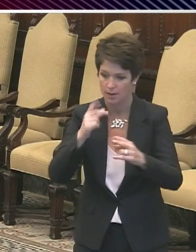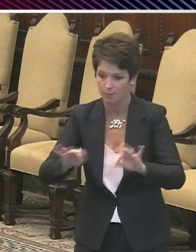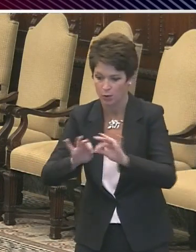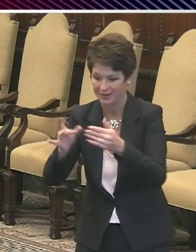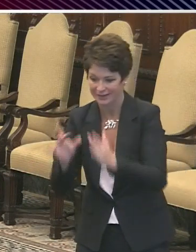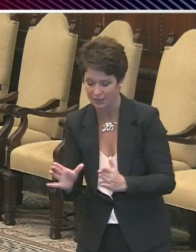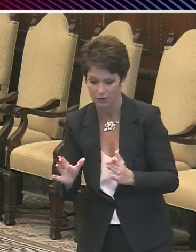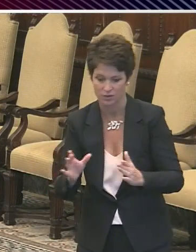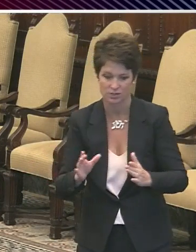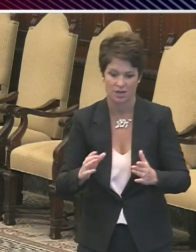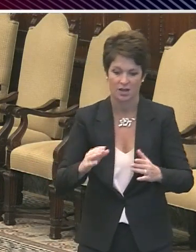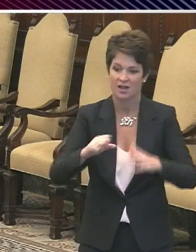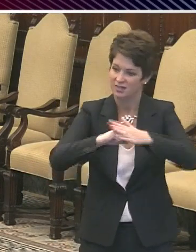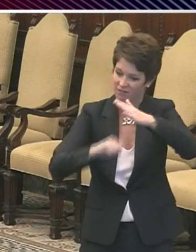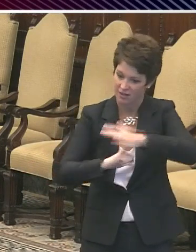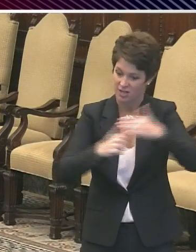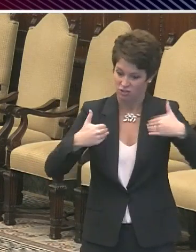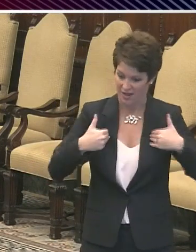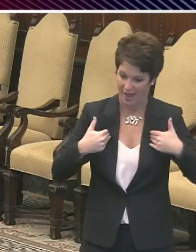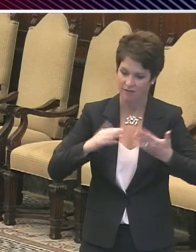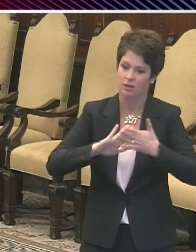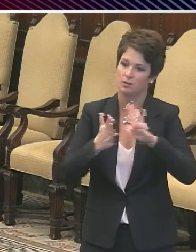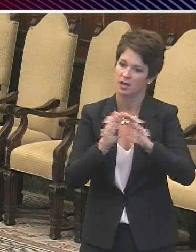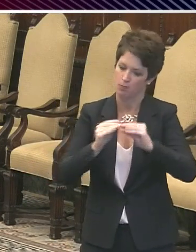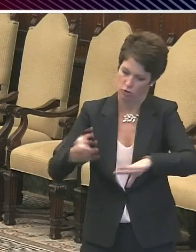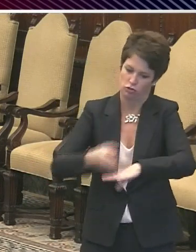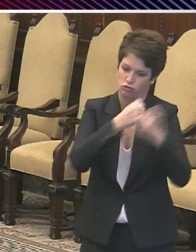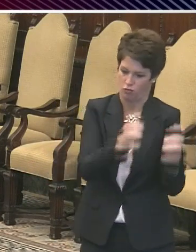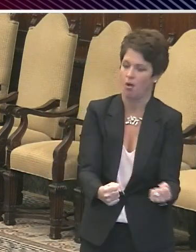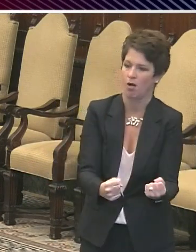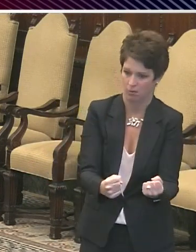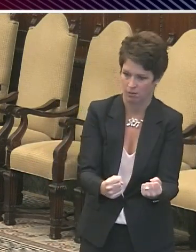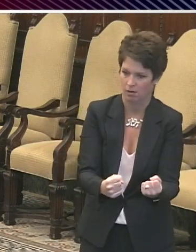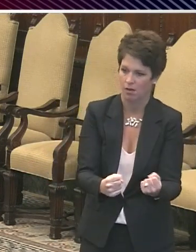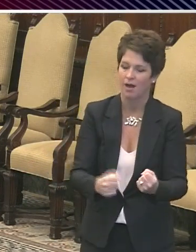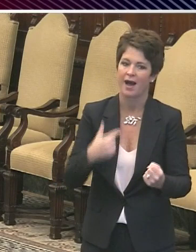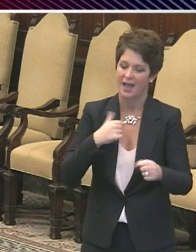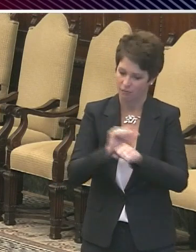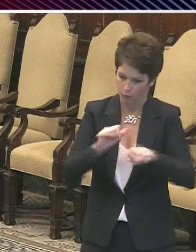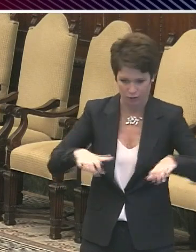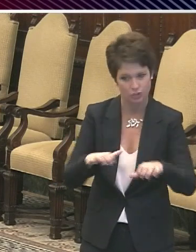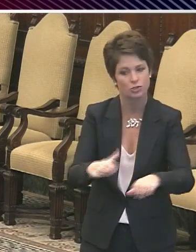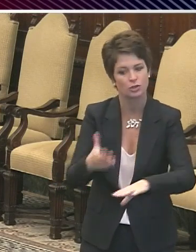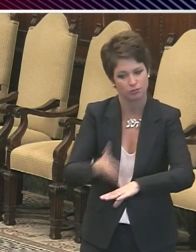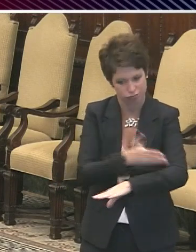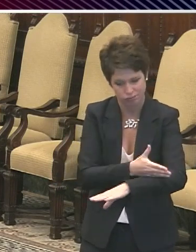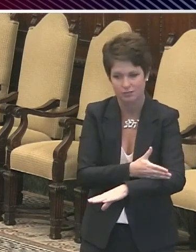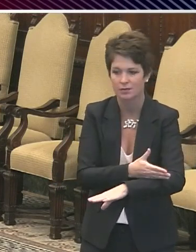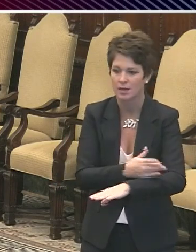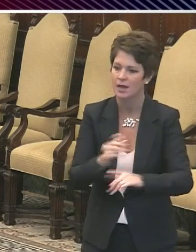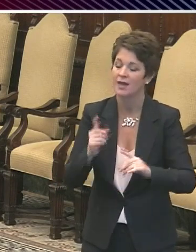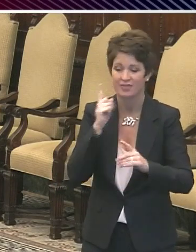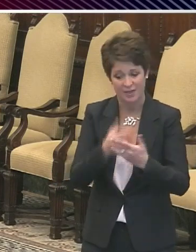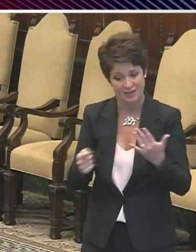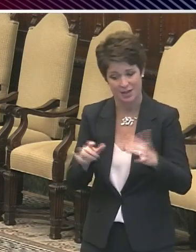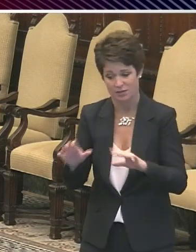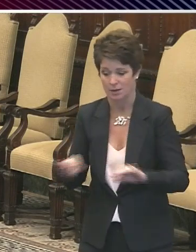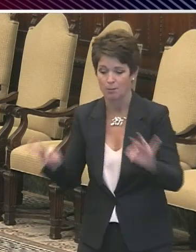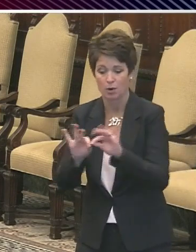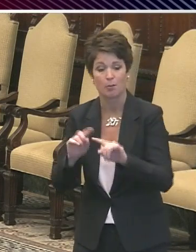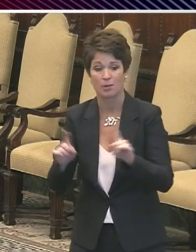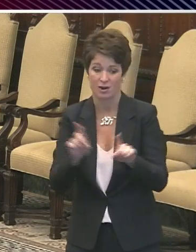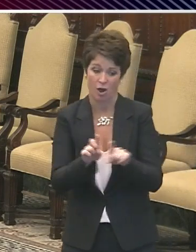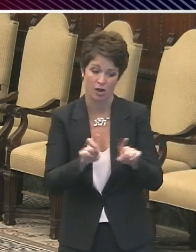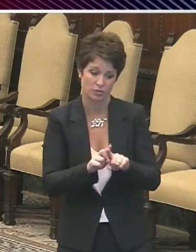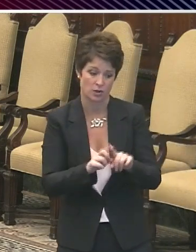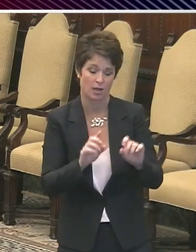really strengthening the framework that was already in place and identifying what needs to go. Very, very important. But if nothing else, I've been able